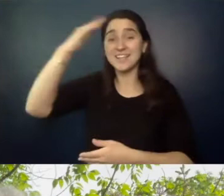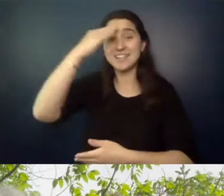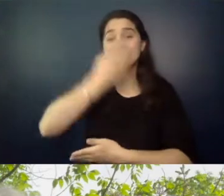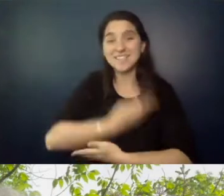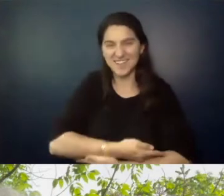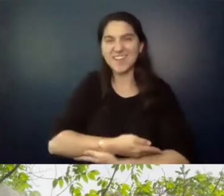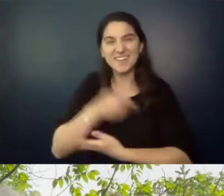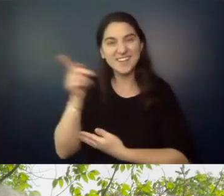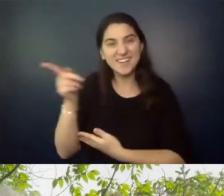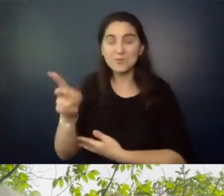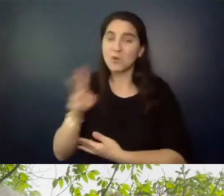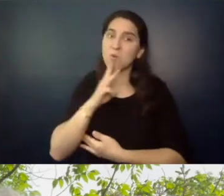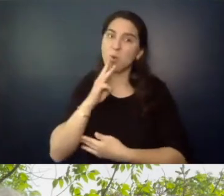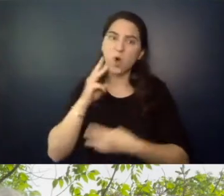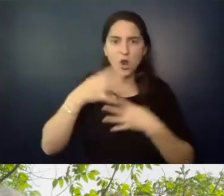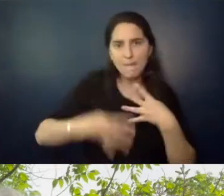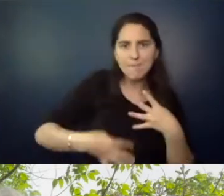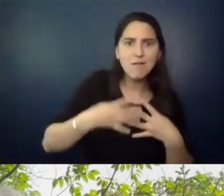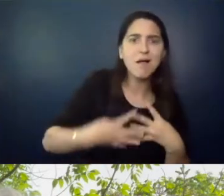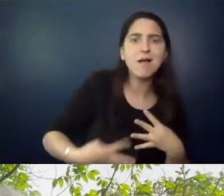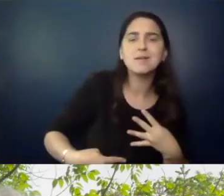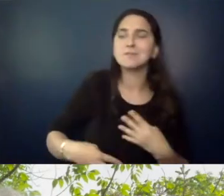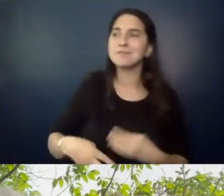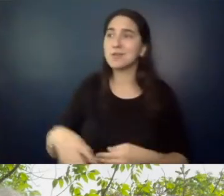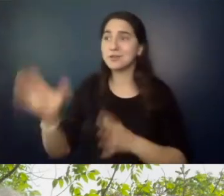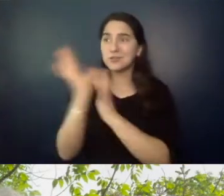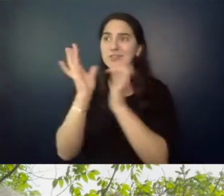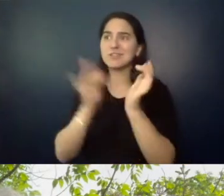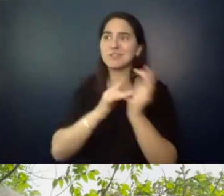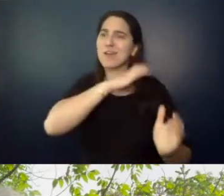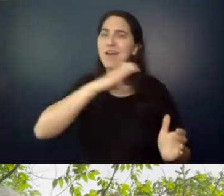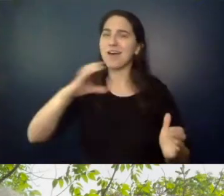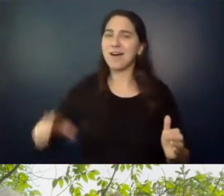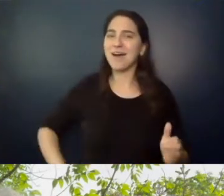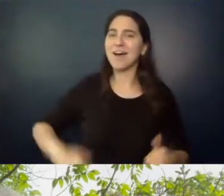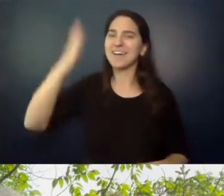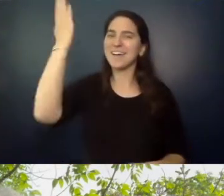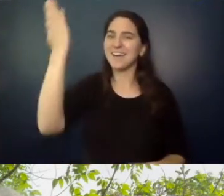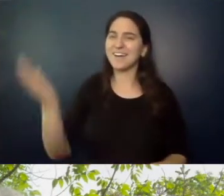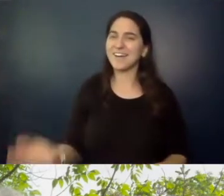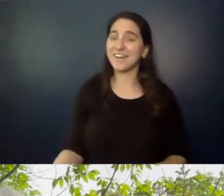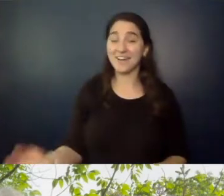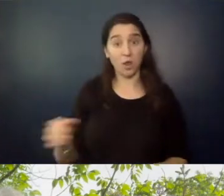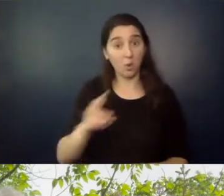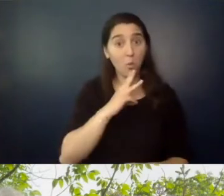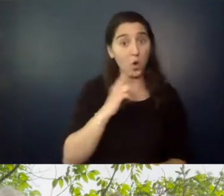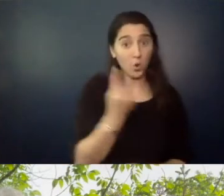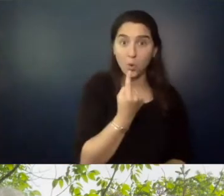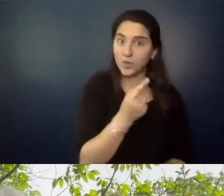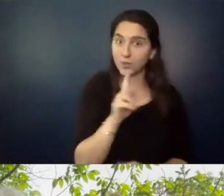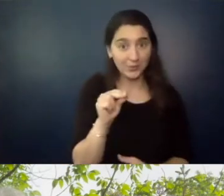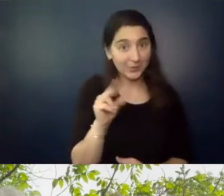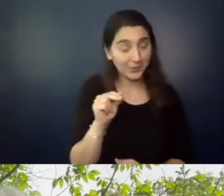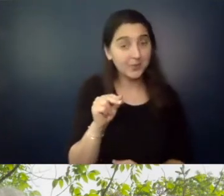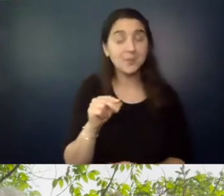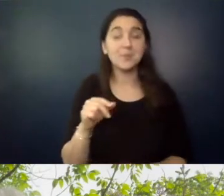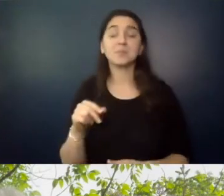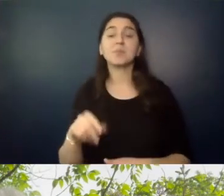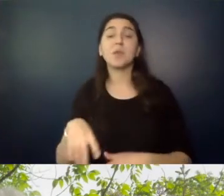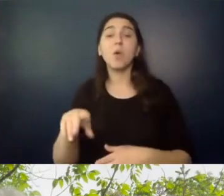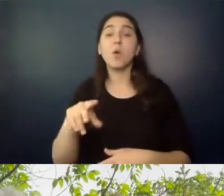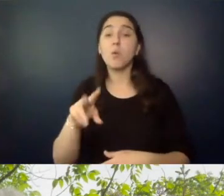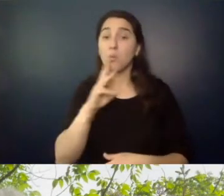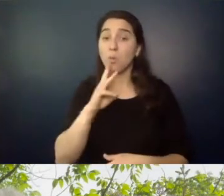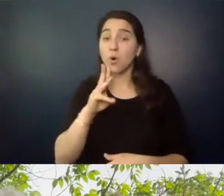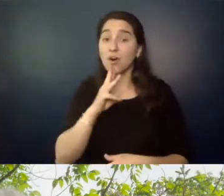of God. This is the one who came by water and blood, Jesus Christ. He did not come by